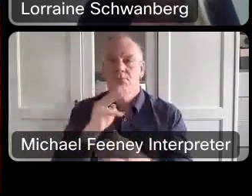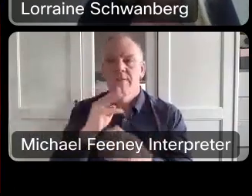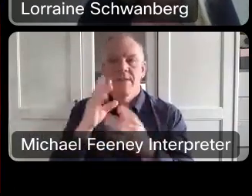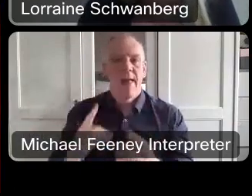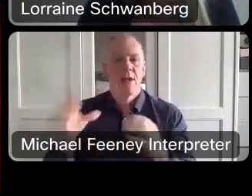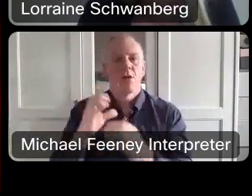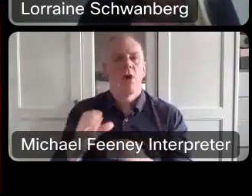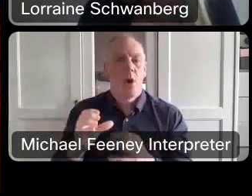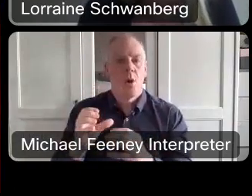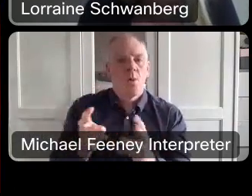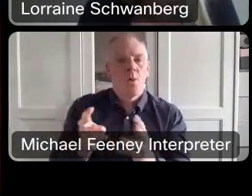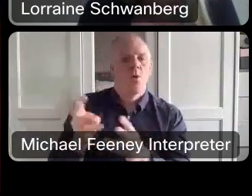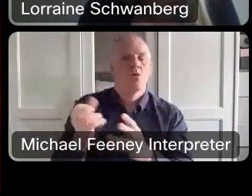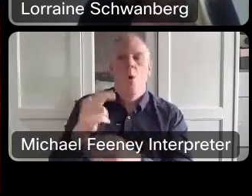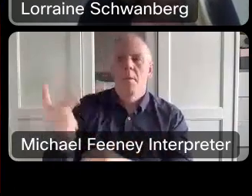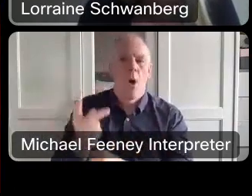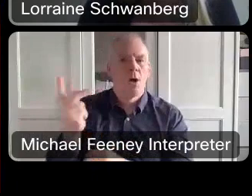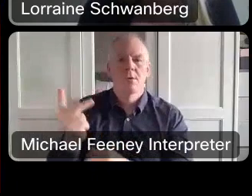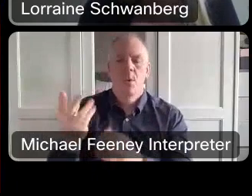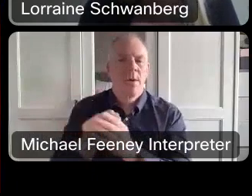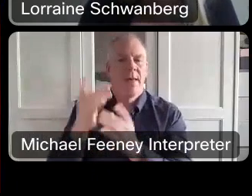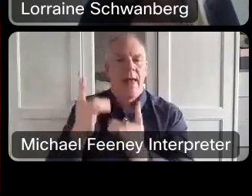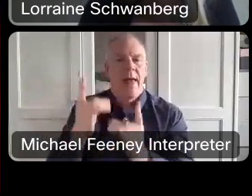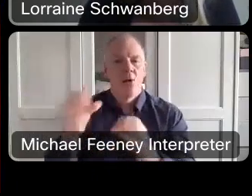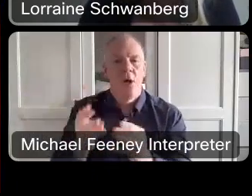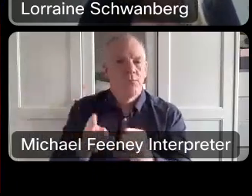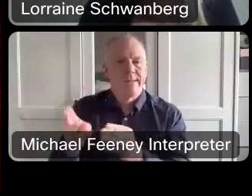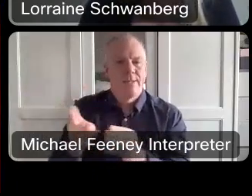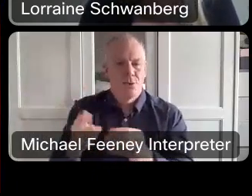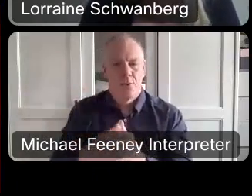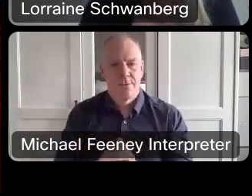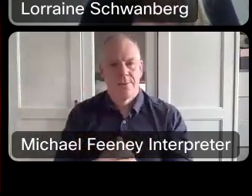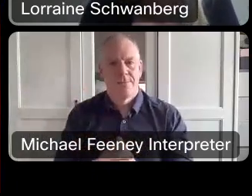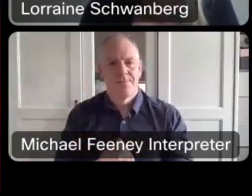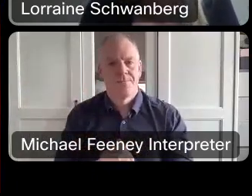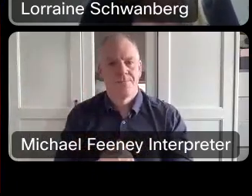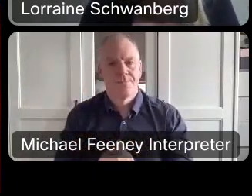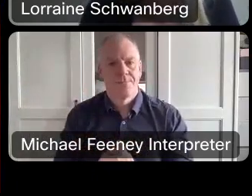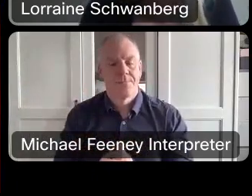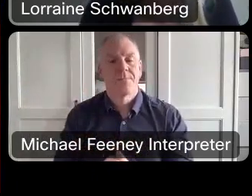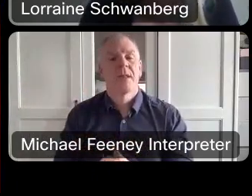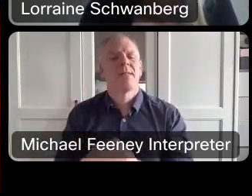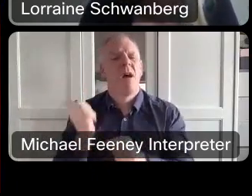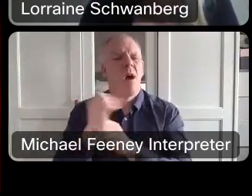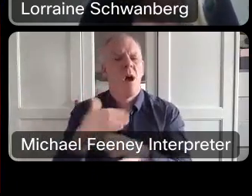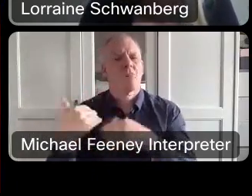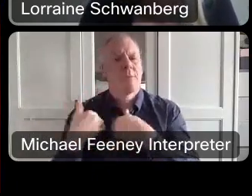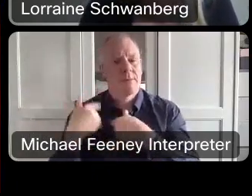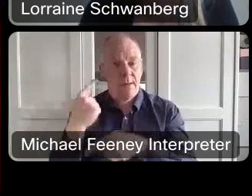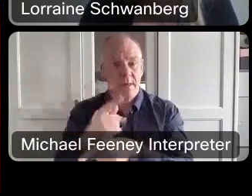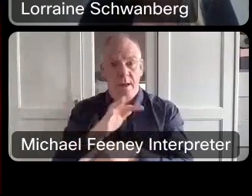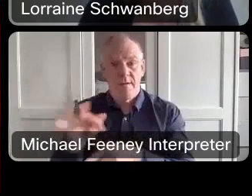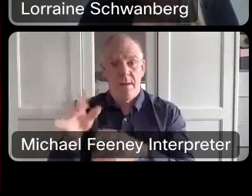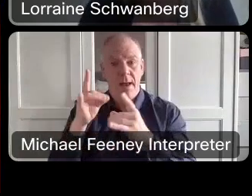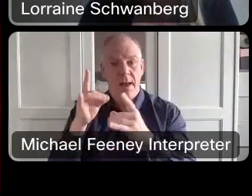partnerships, partnership of healthcare practitioners. And throughout, the responsibilities for the health service provider are